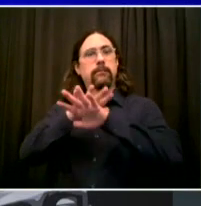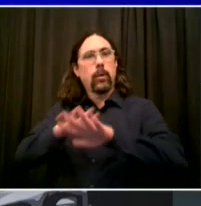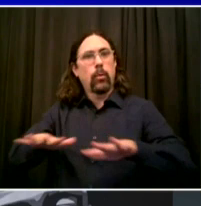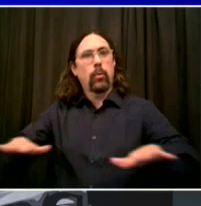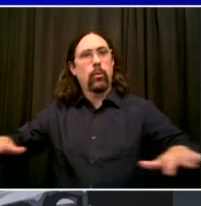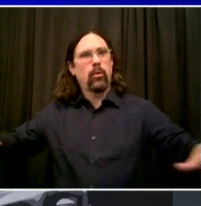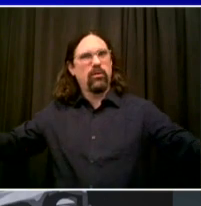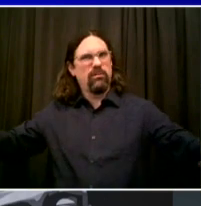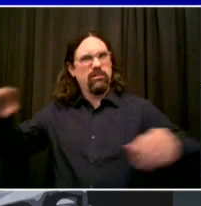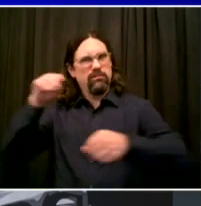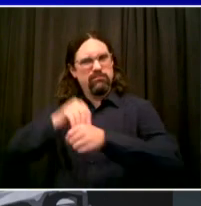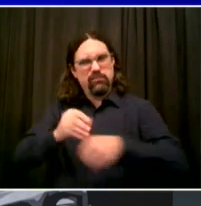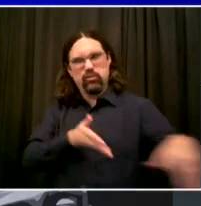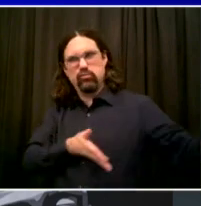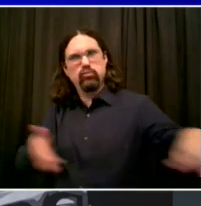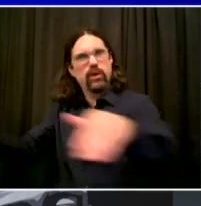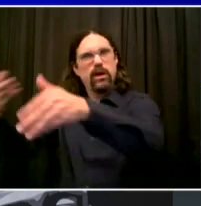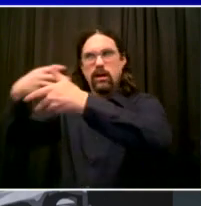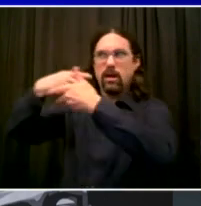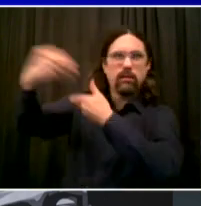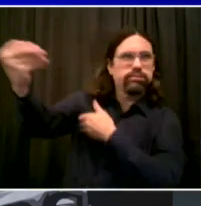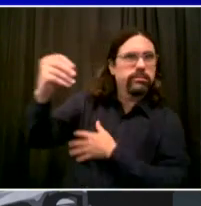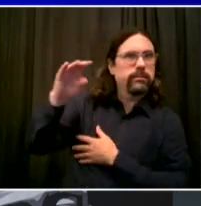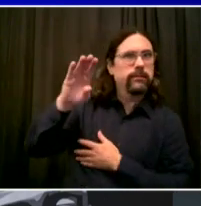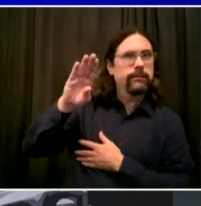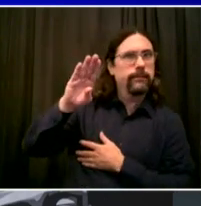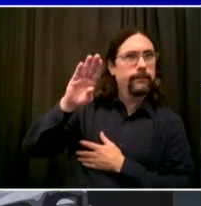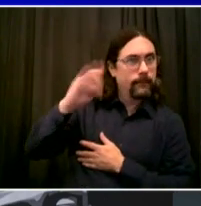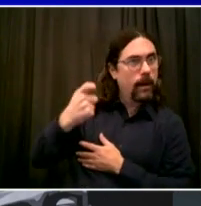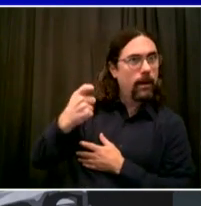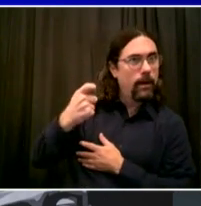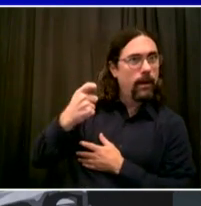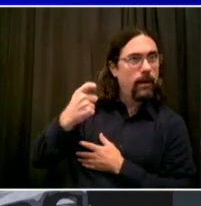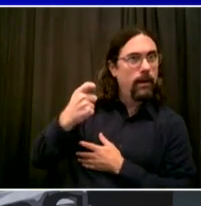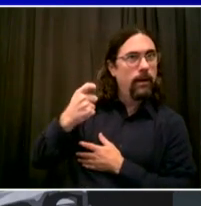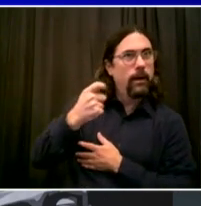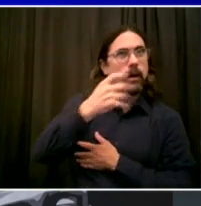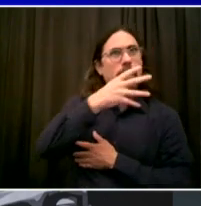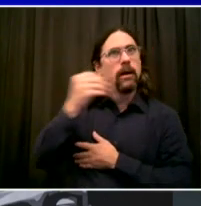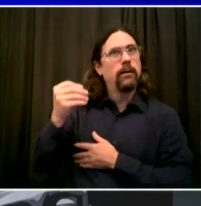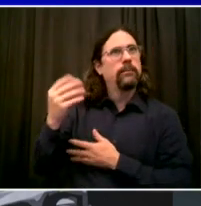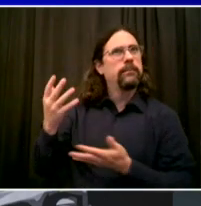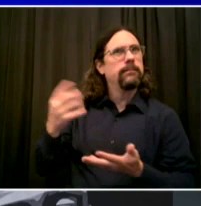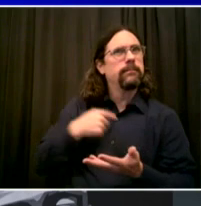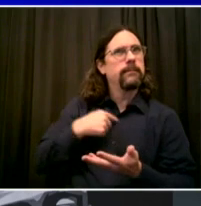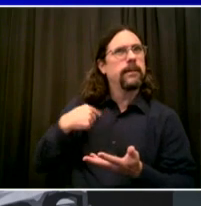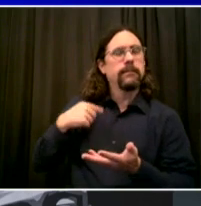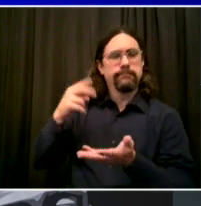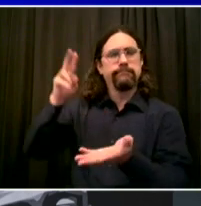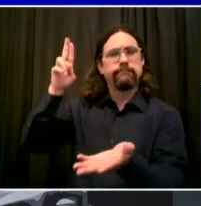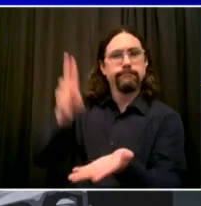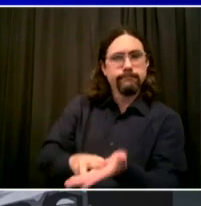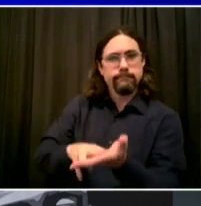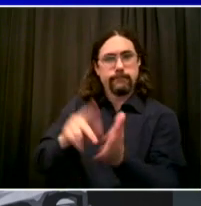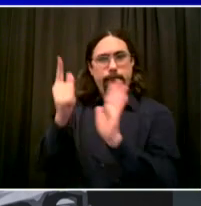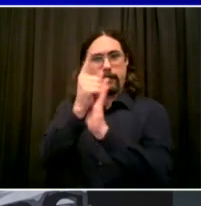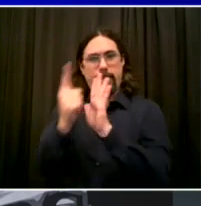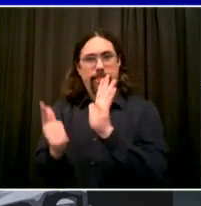changing the reality in the city for the better, at improving the relationship between our police and our communities,